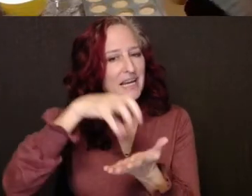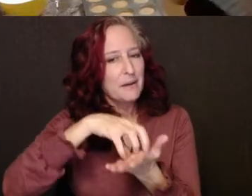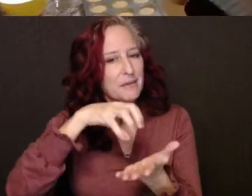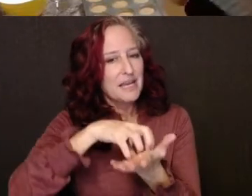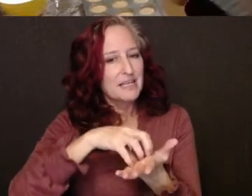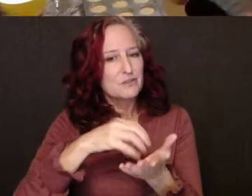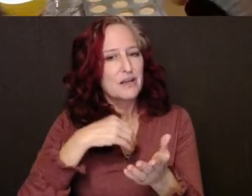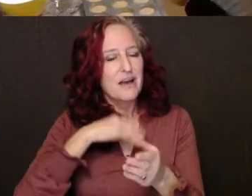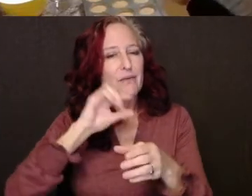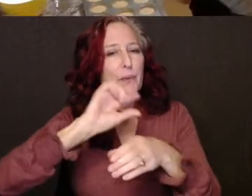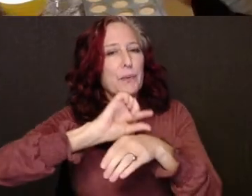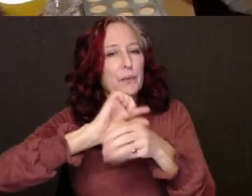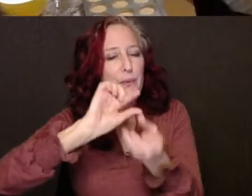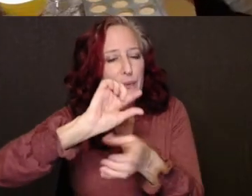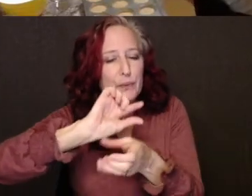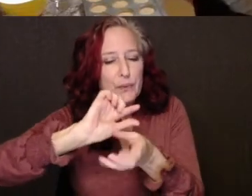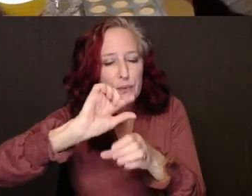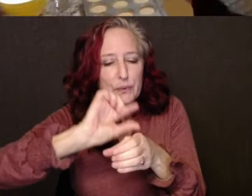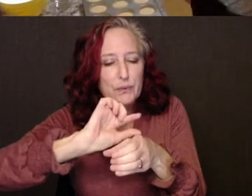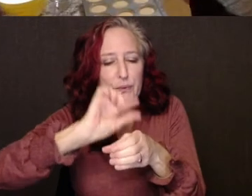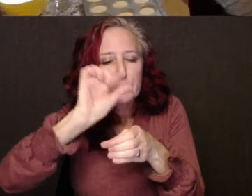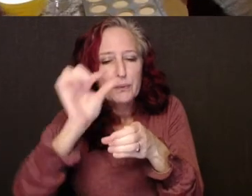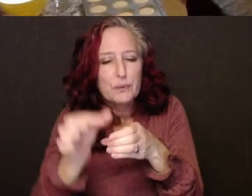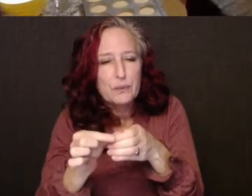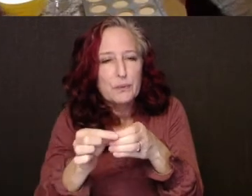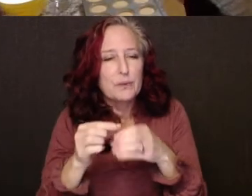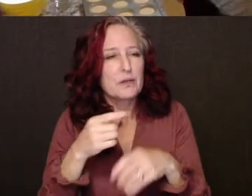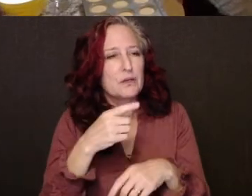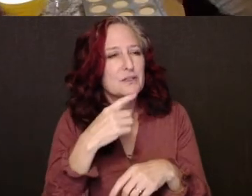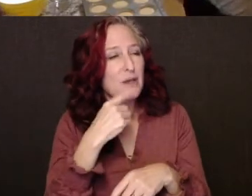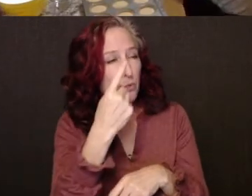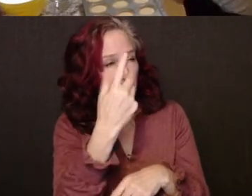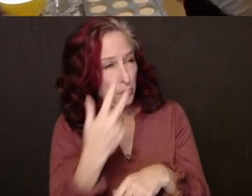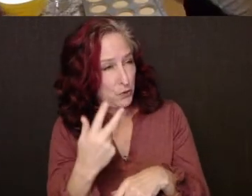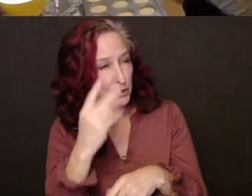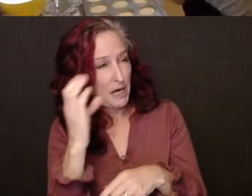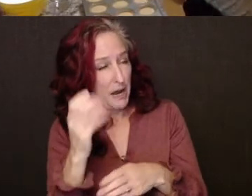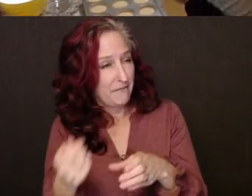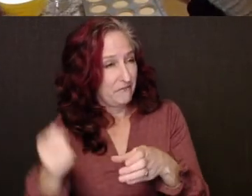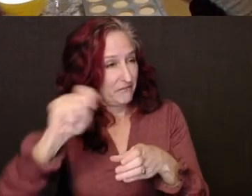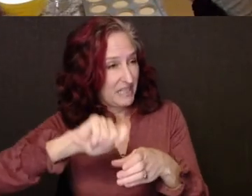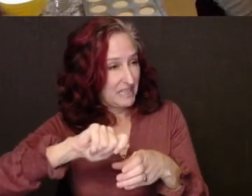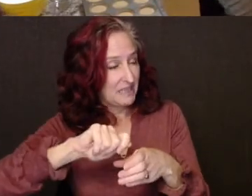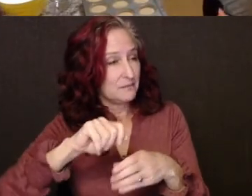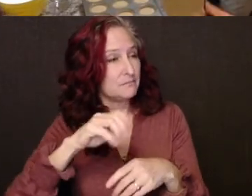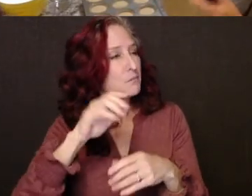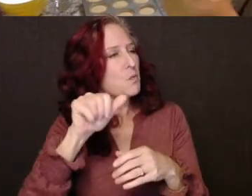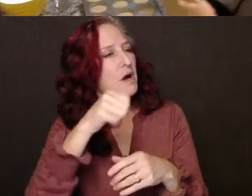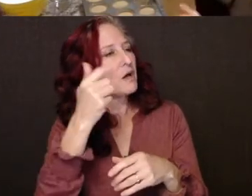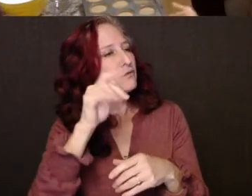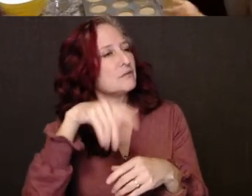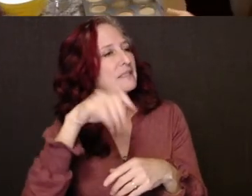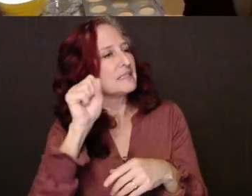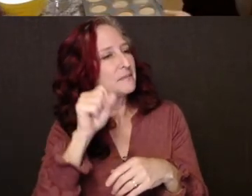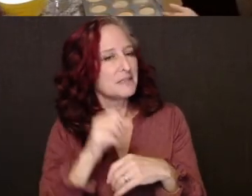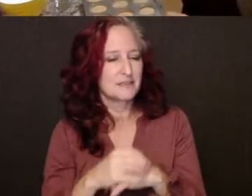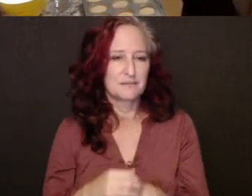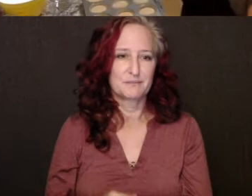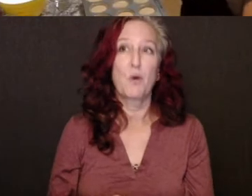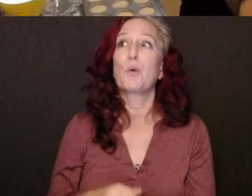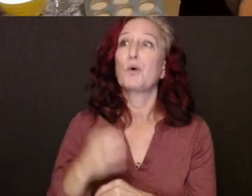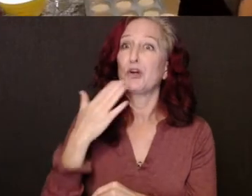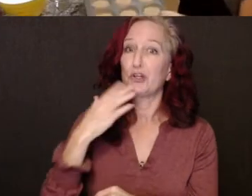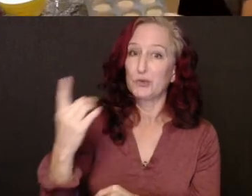list of companies that will use sustainable palm oil. And then we have another question